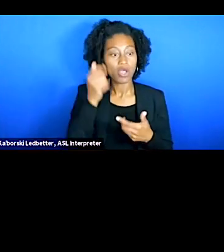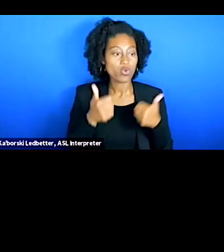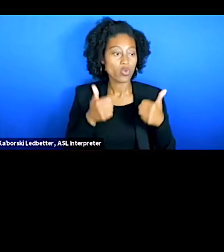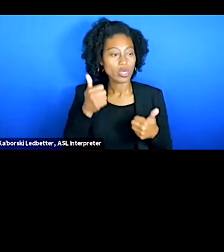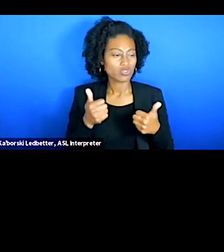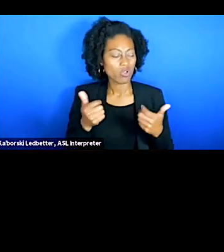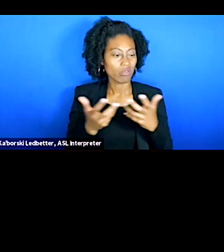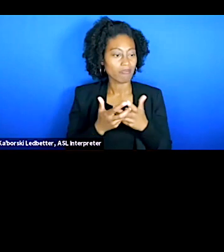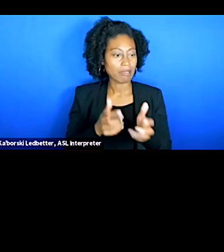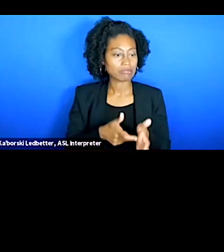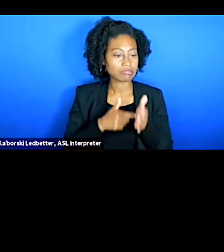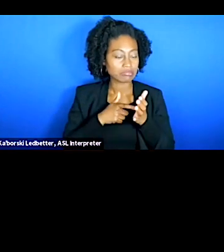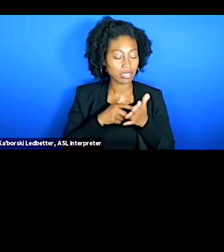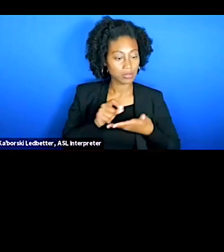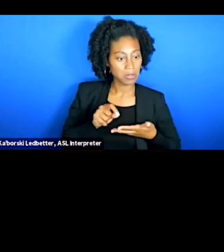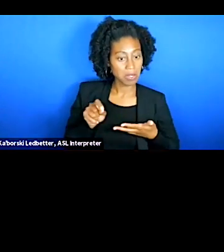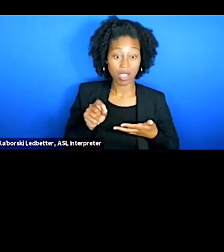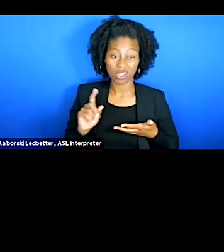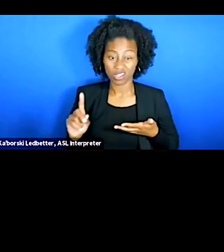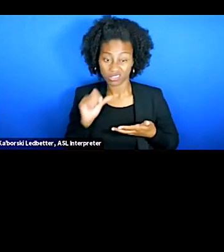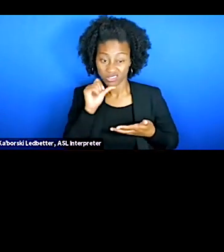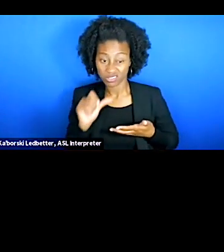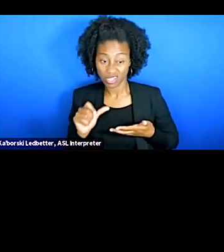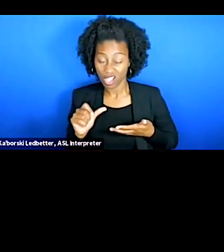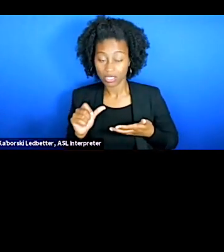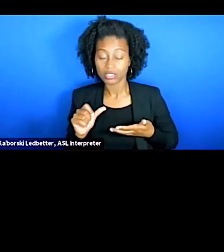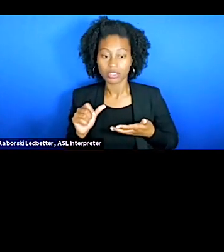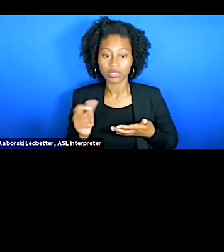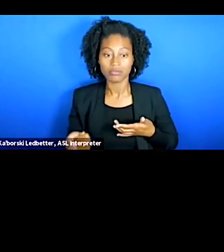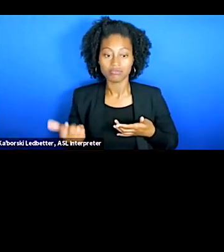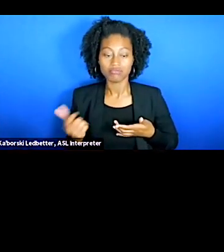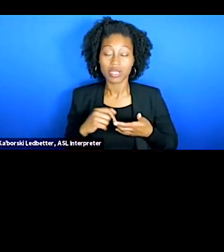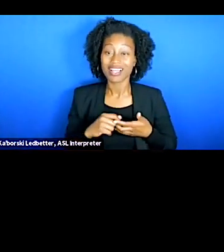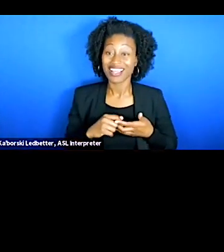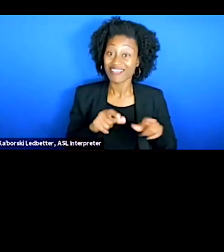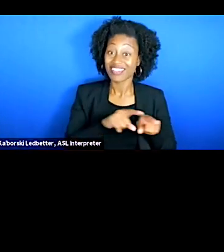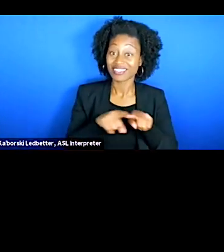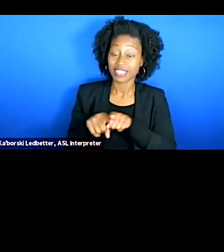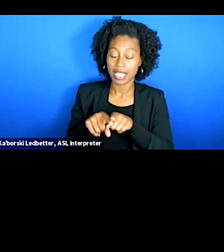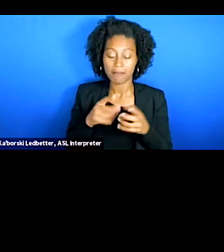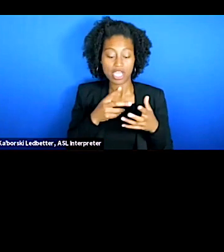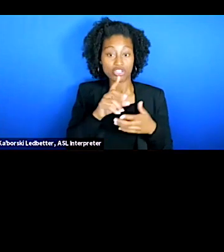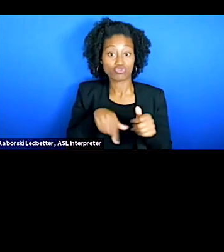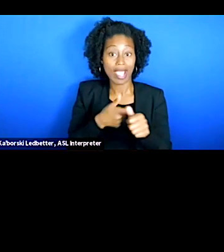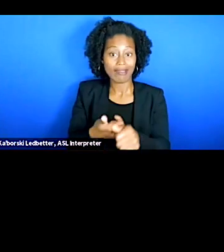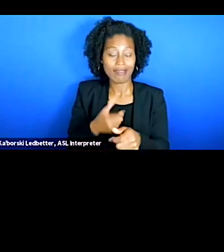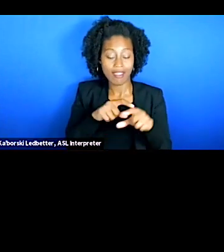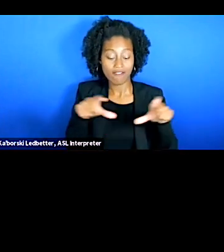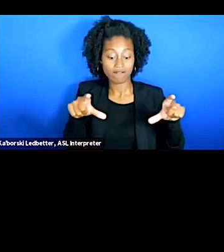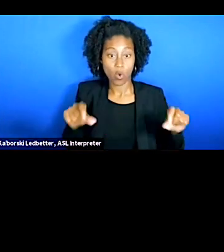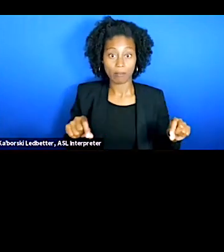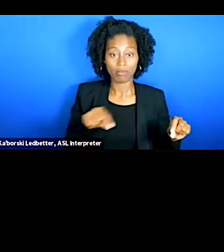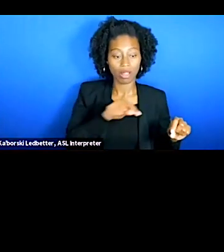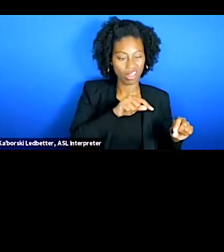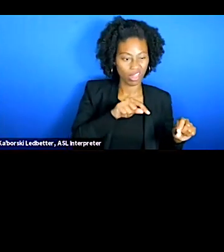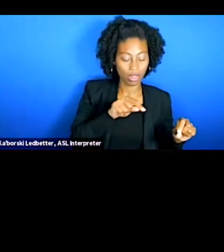which criteria it does not in the same tracking form you used for filter 1, and eliminate those that do